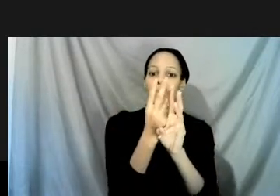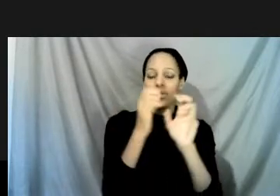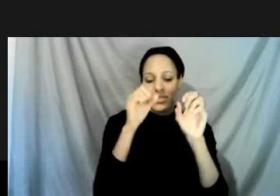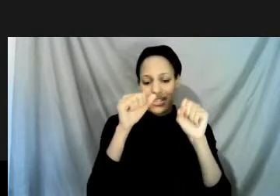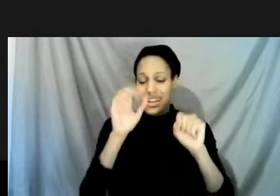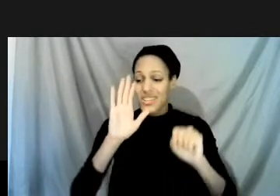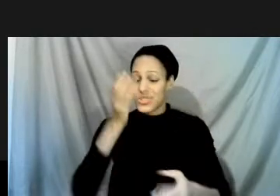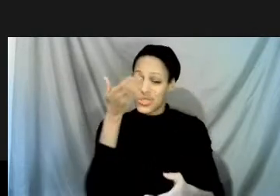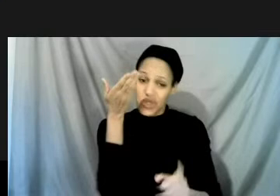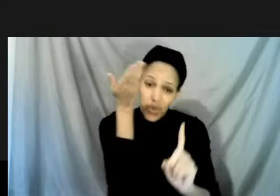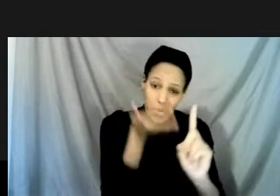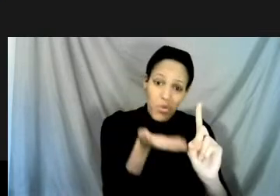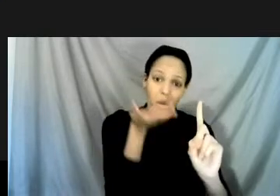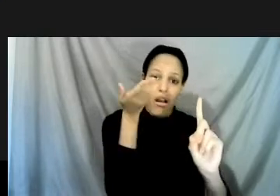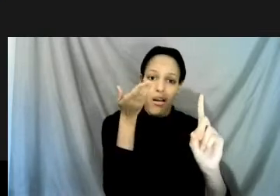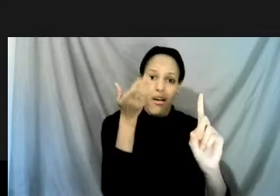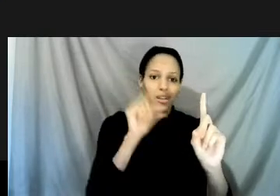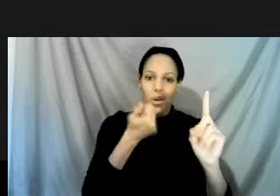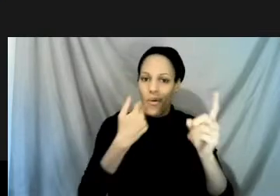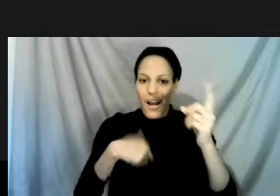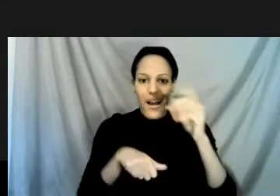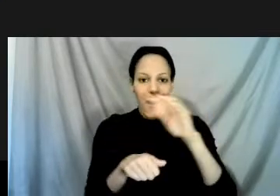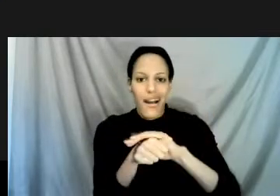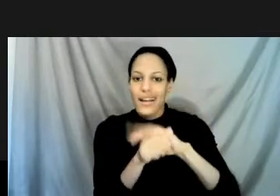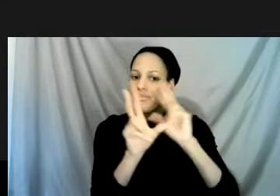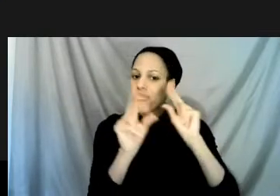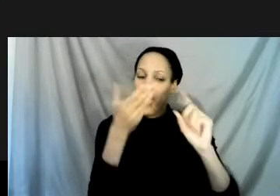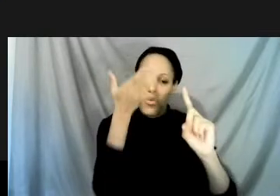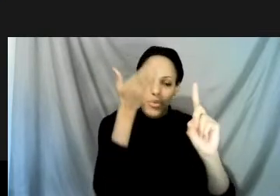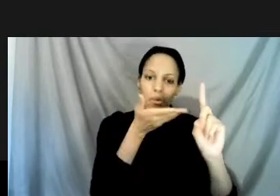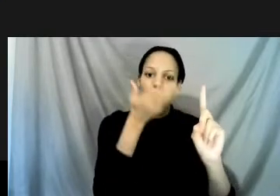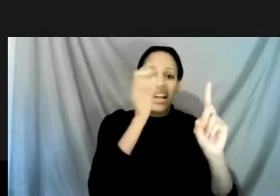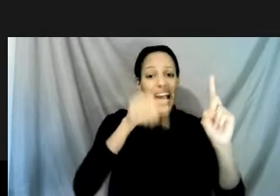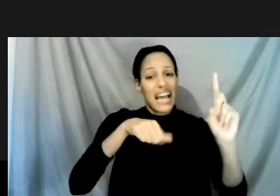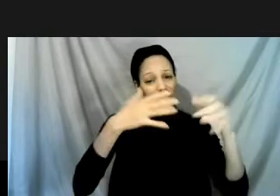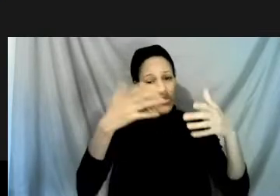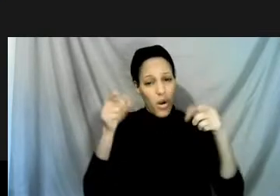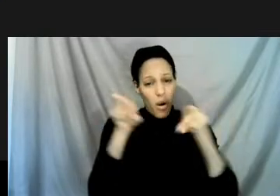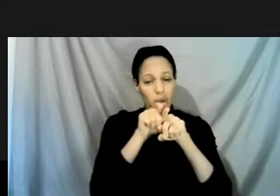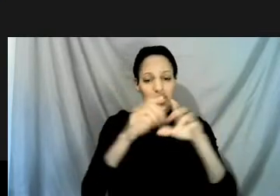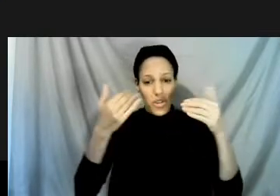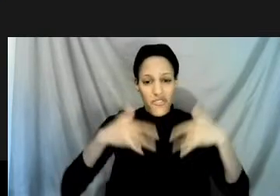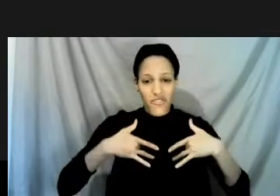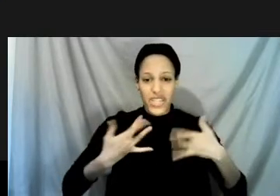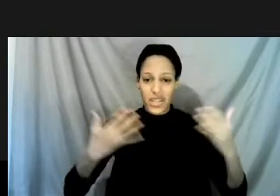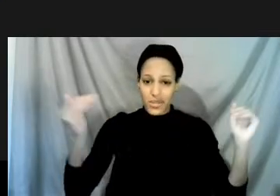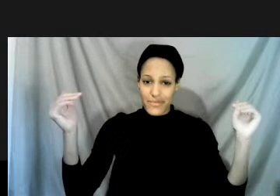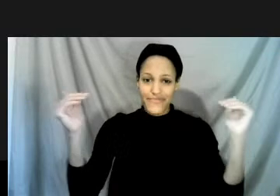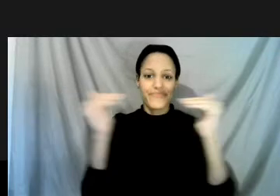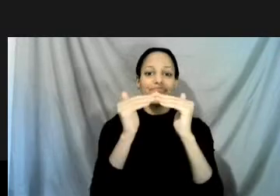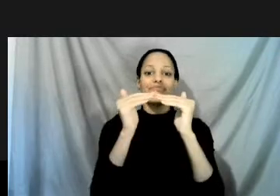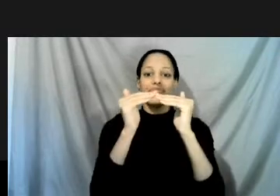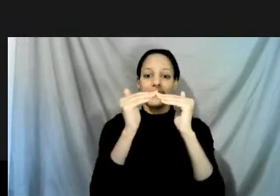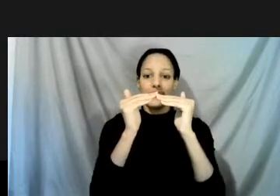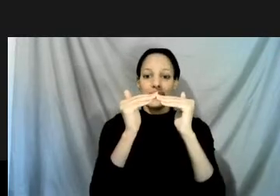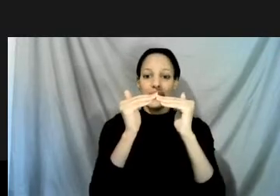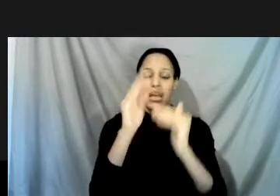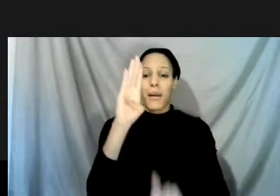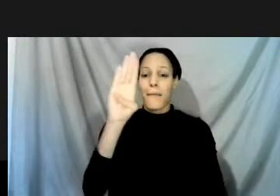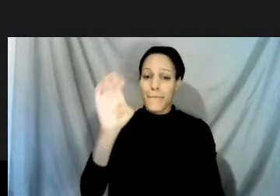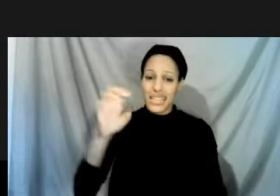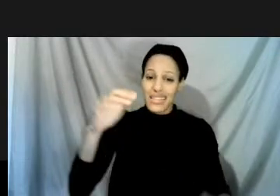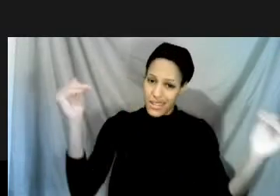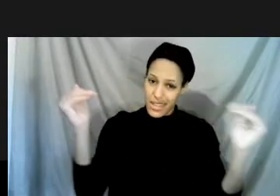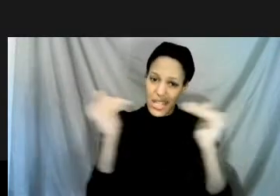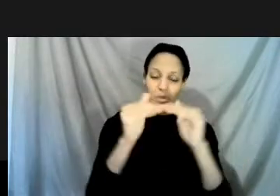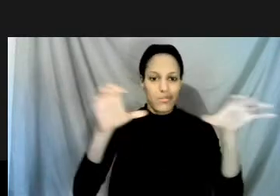self, okay? And feel equal and be equal and act equal and be a part